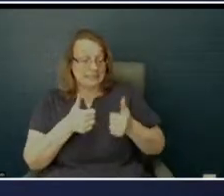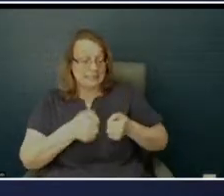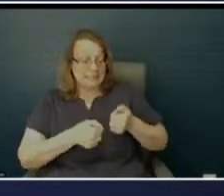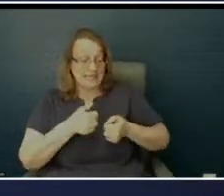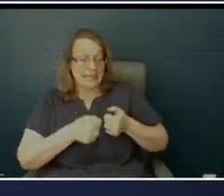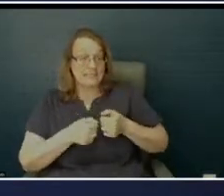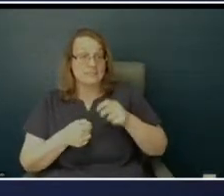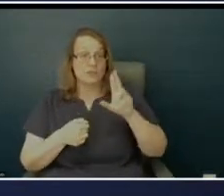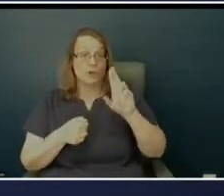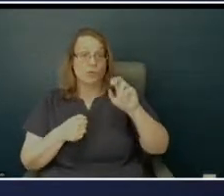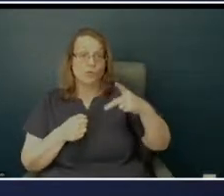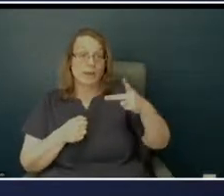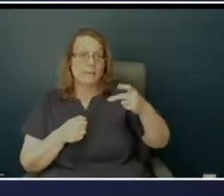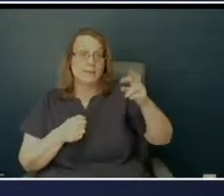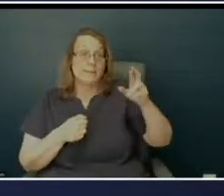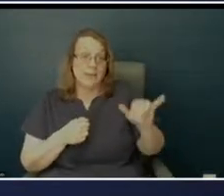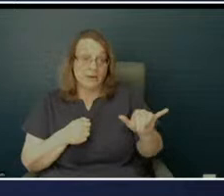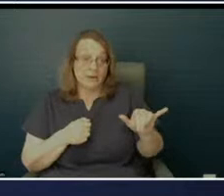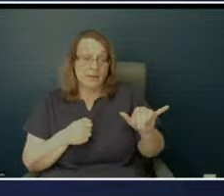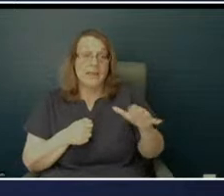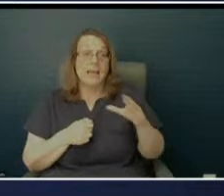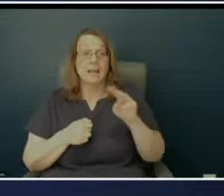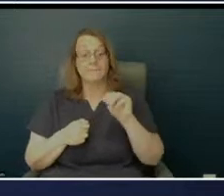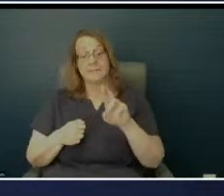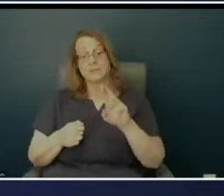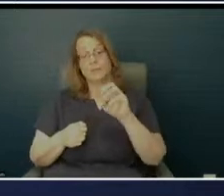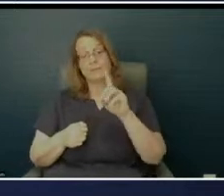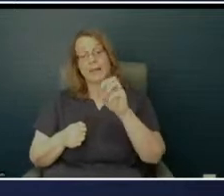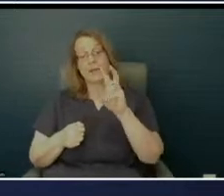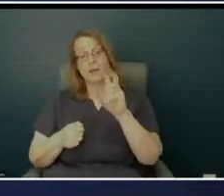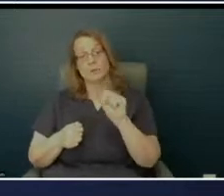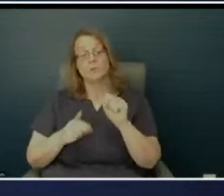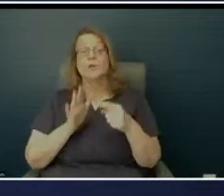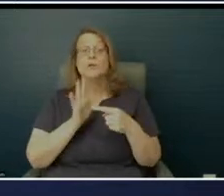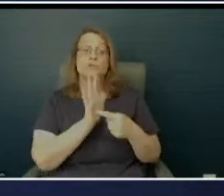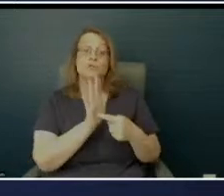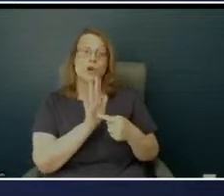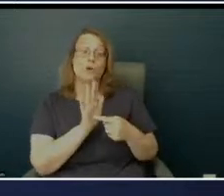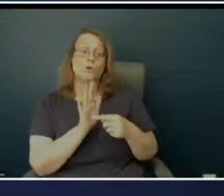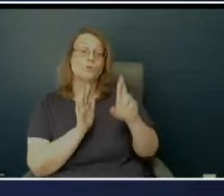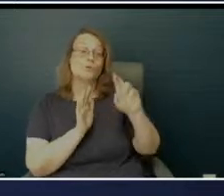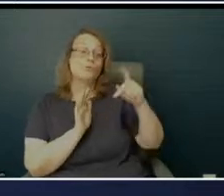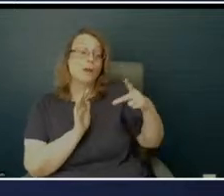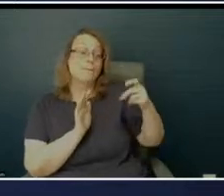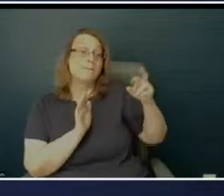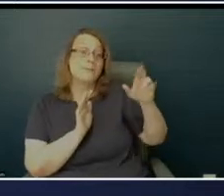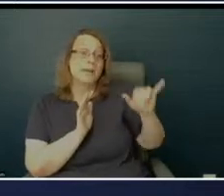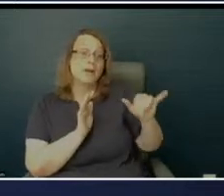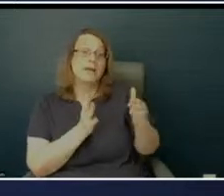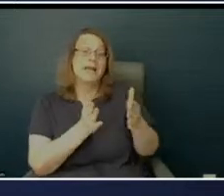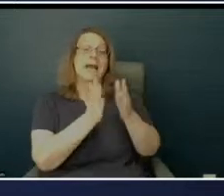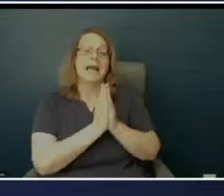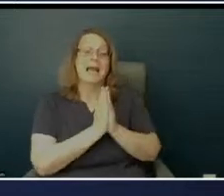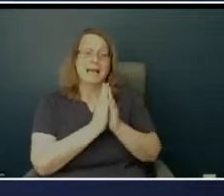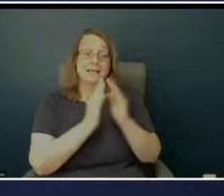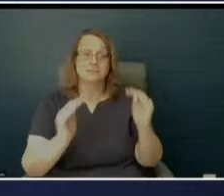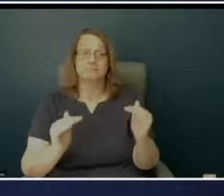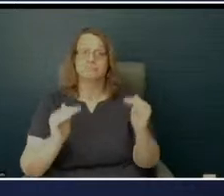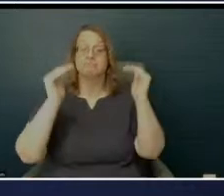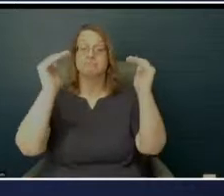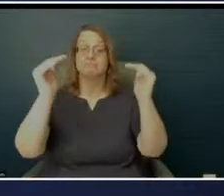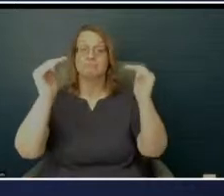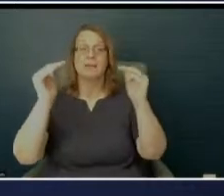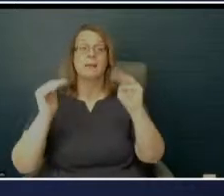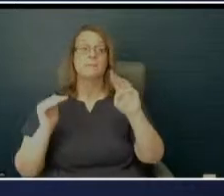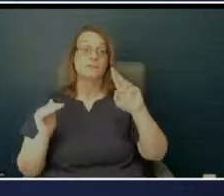and Mr. Meadows. They show that Representative Perry requested that Mr. Clark be elevated within the department.